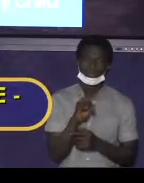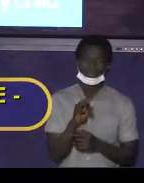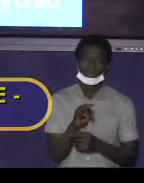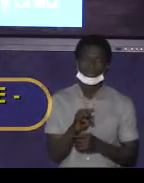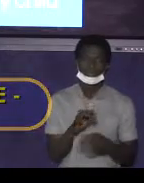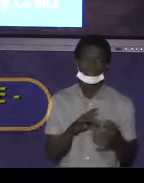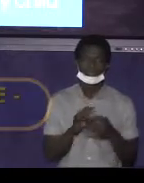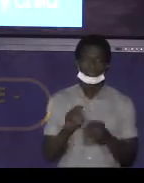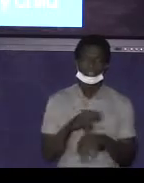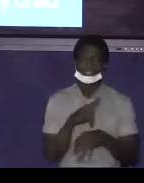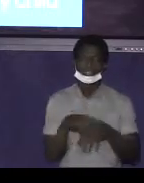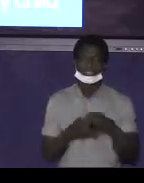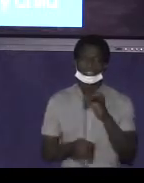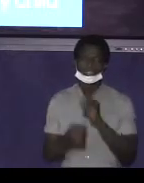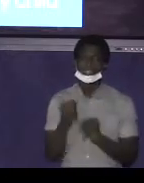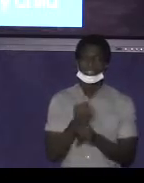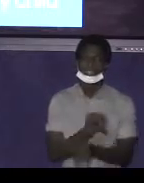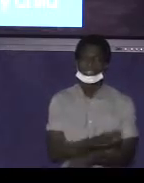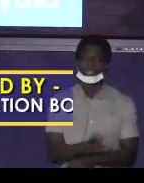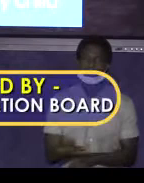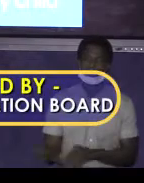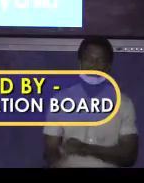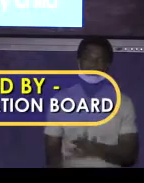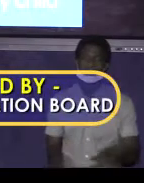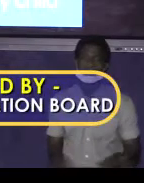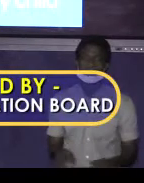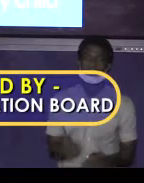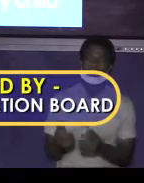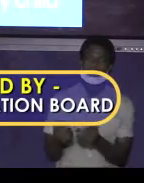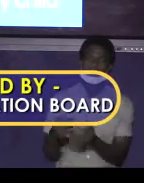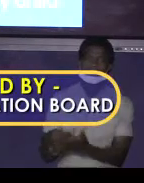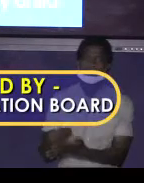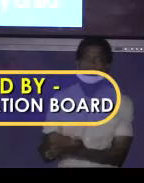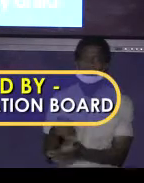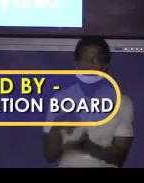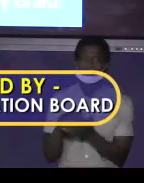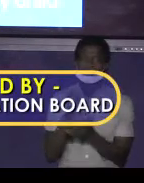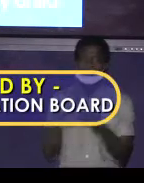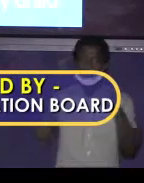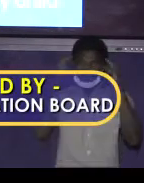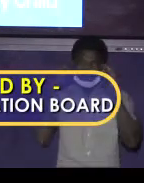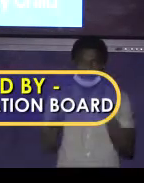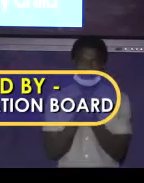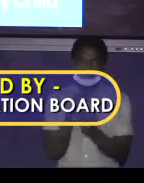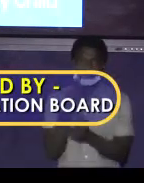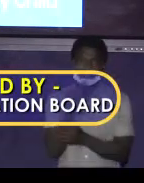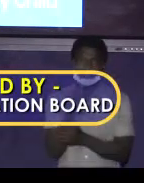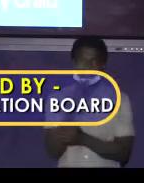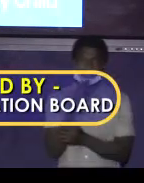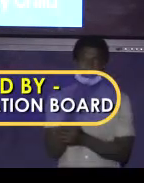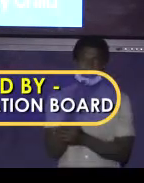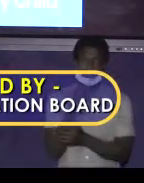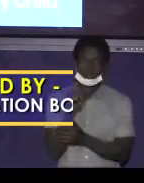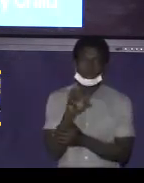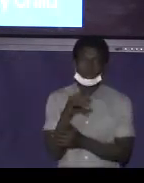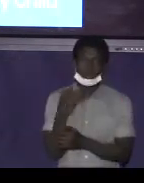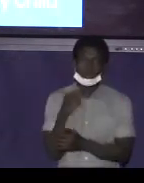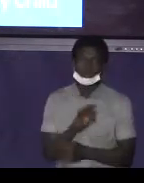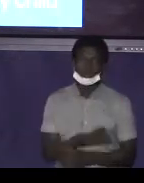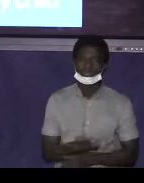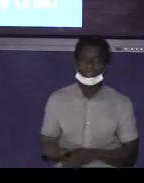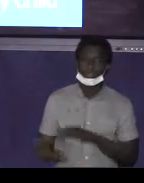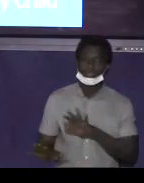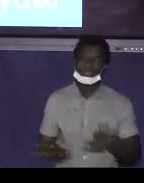Nations International Children's Emergency Fund. It is concerned with the welfare of children all over the